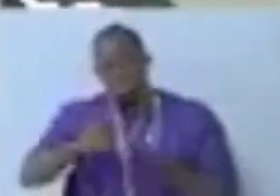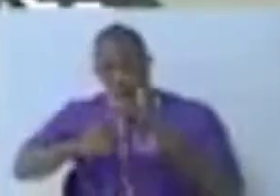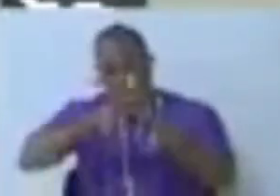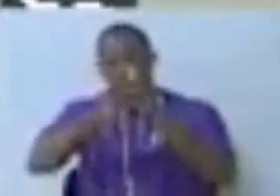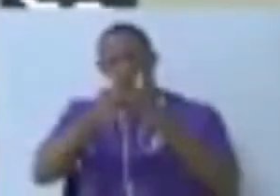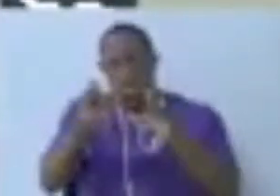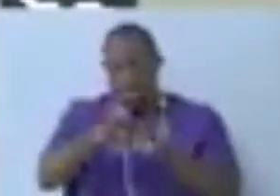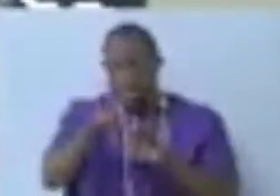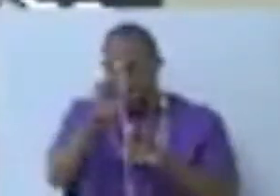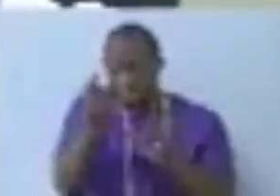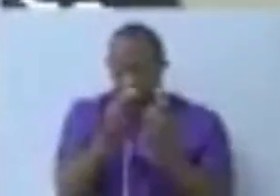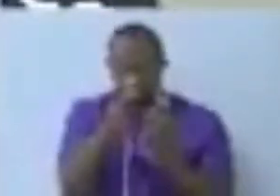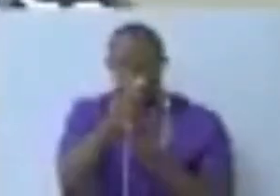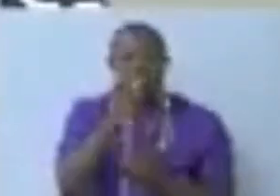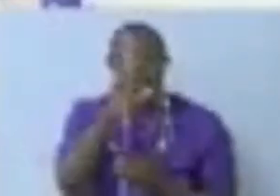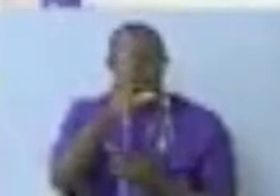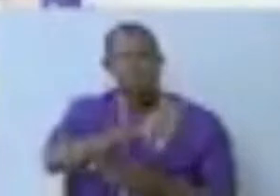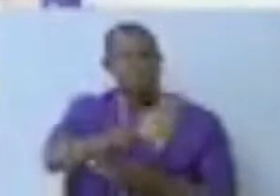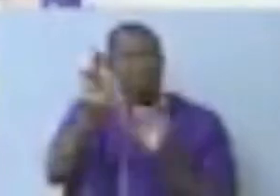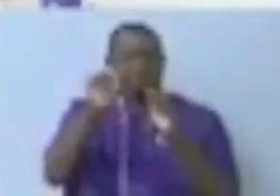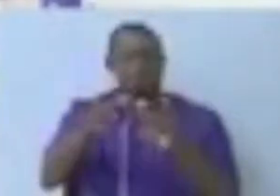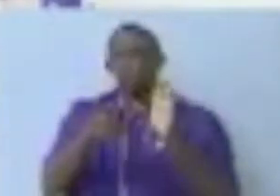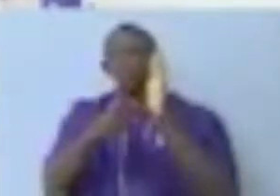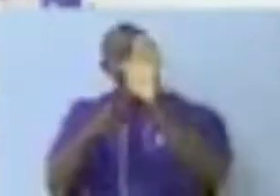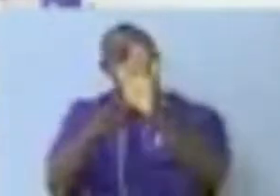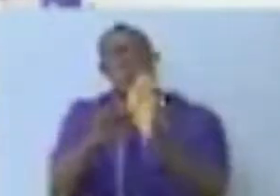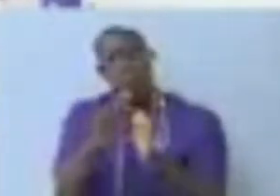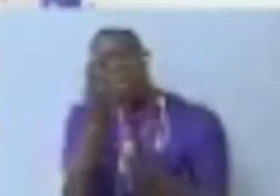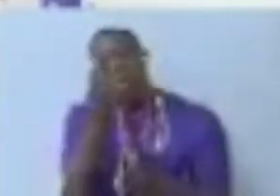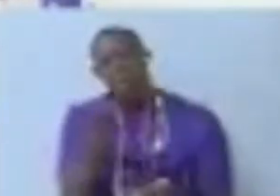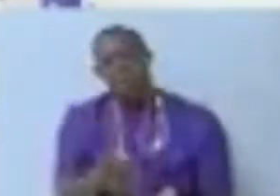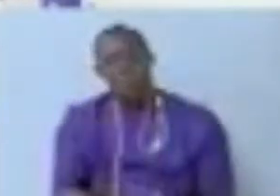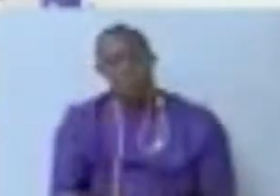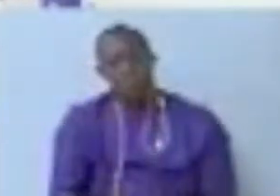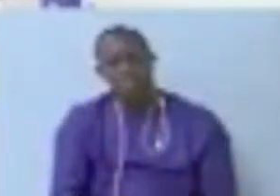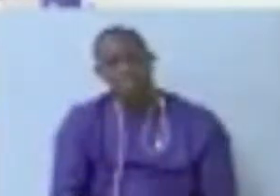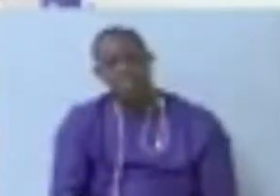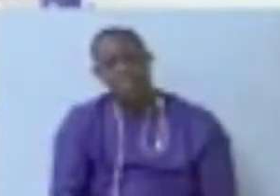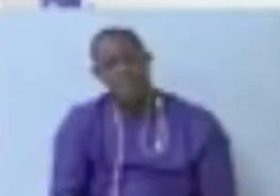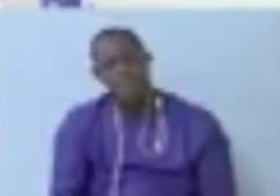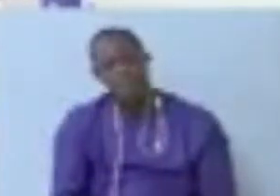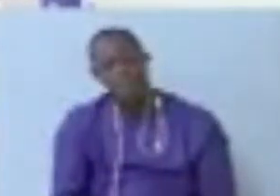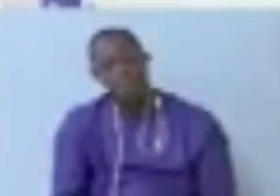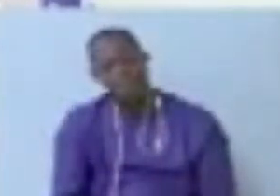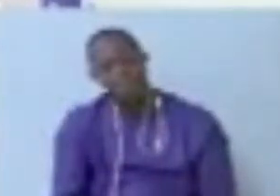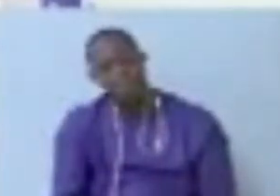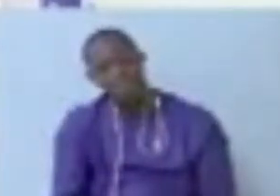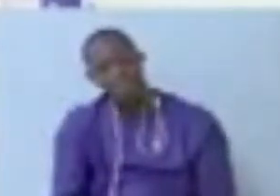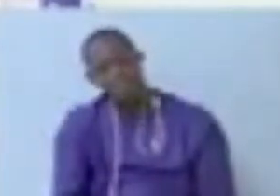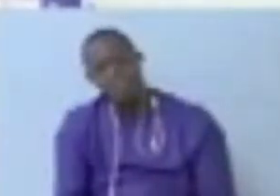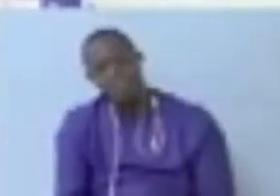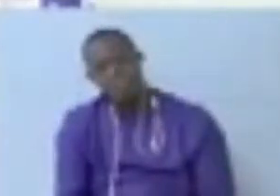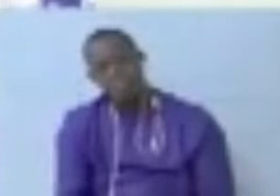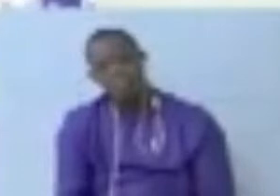nagafo lumuni ben min dole man fam pondi non kan tonya kan landi ni nago tonya to eten nje.